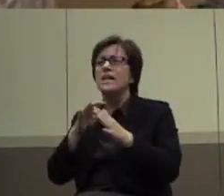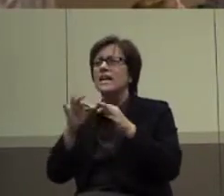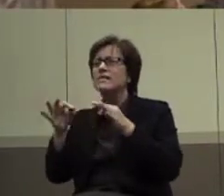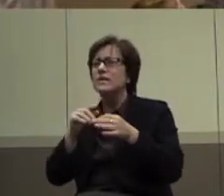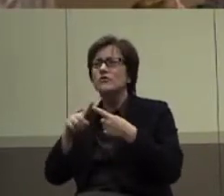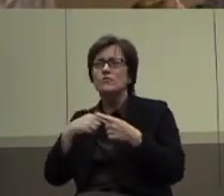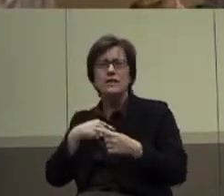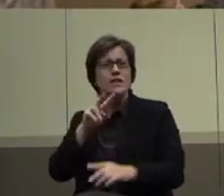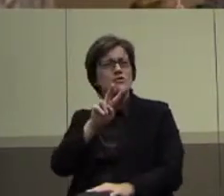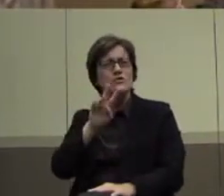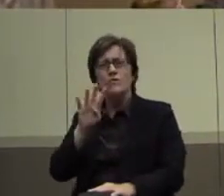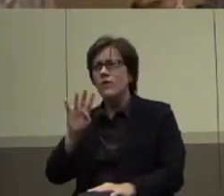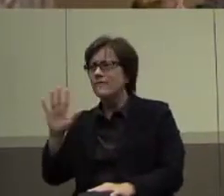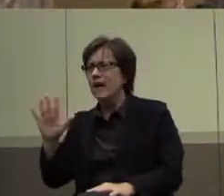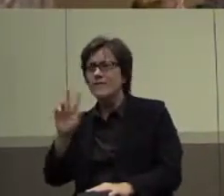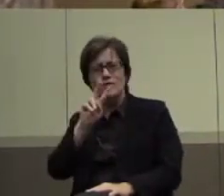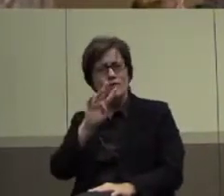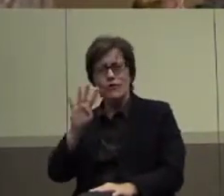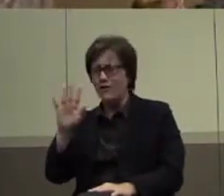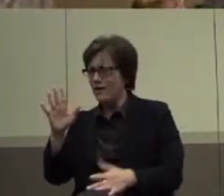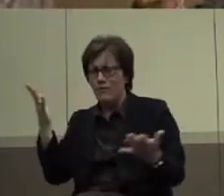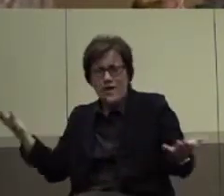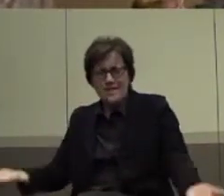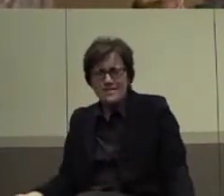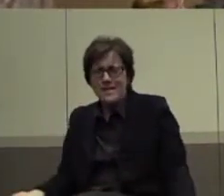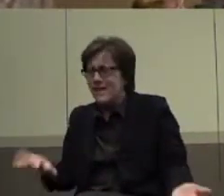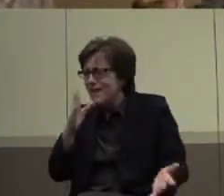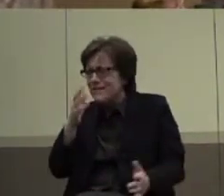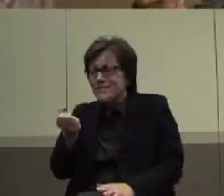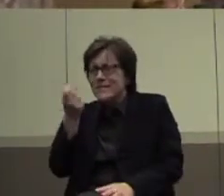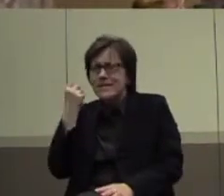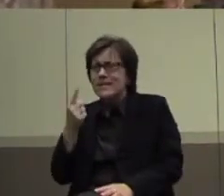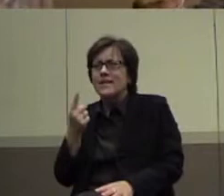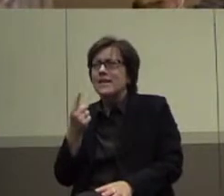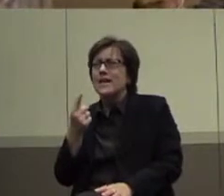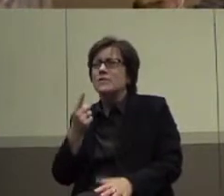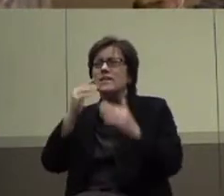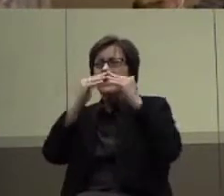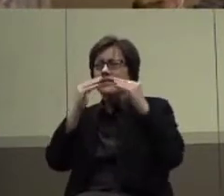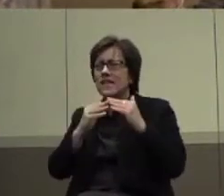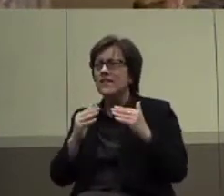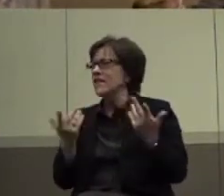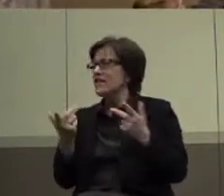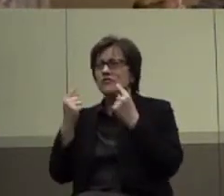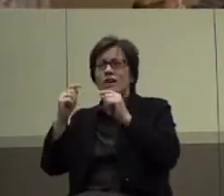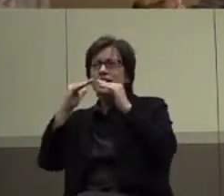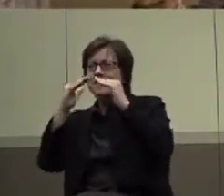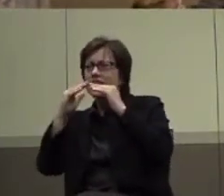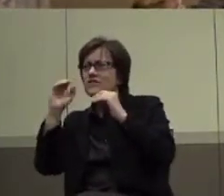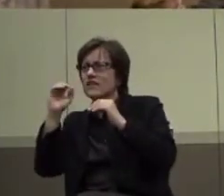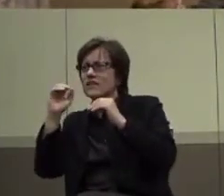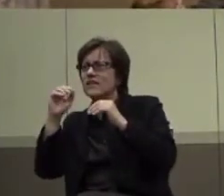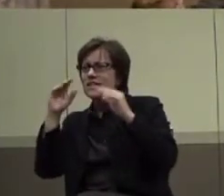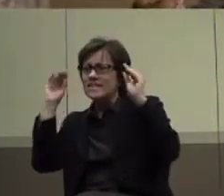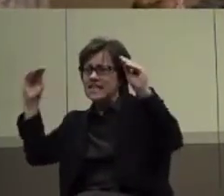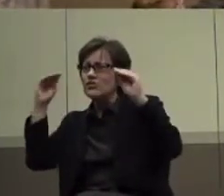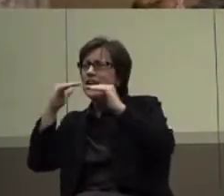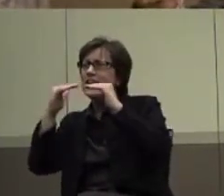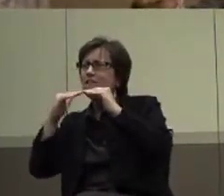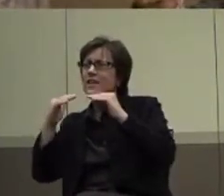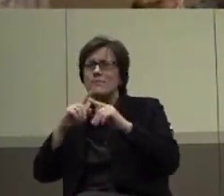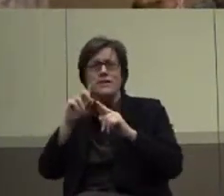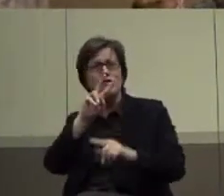I'd never have. Many times I've seen this tape, it's like, yeah, I know it was even, but it's like she's trying to teach even, and she goes 2, 4, 5. 2, 4, 5.